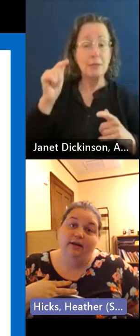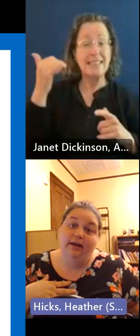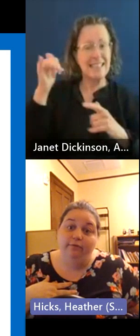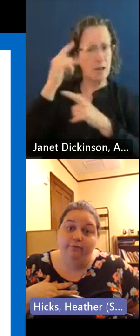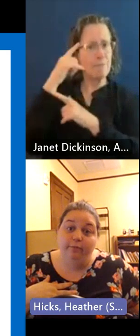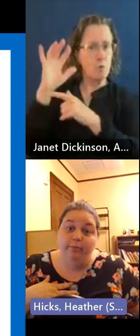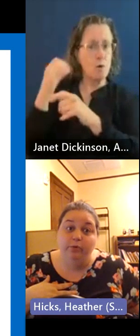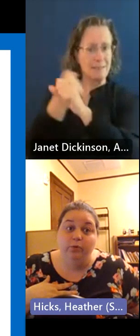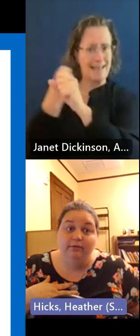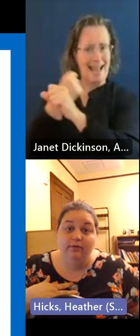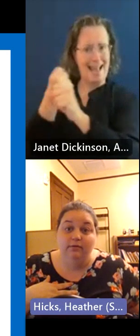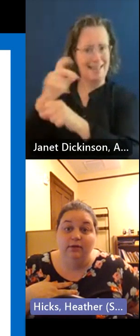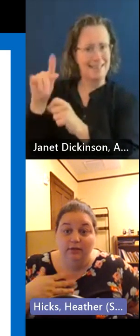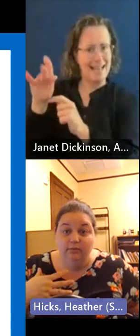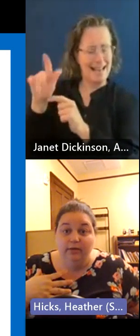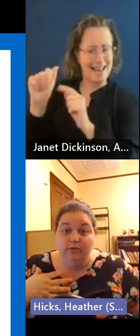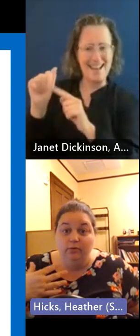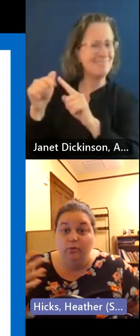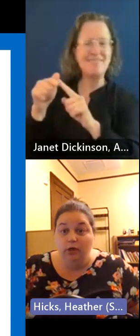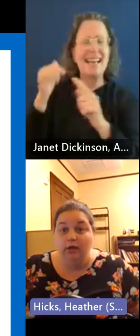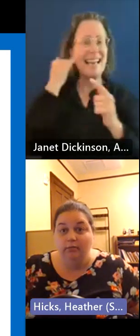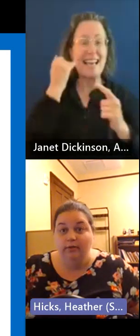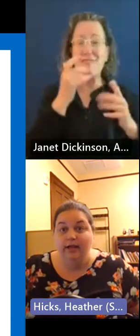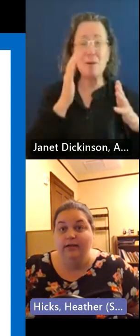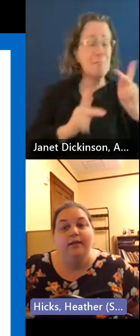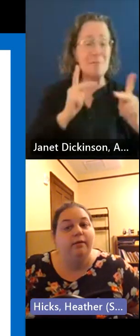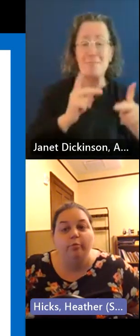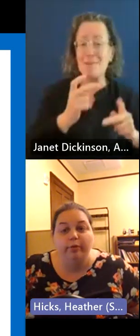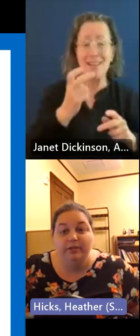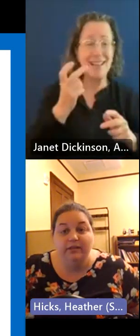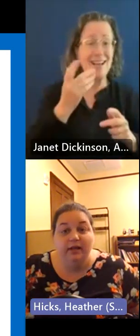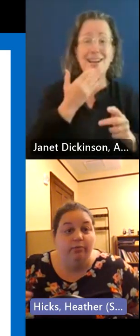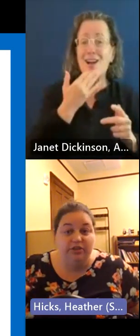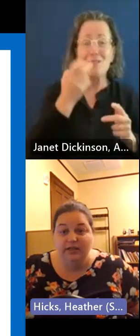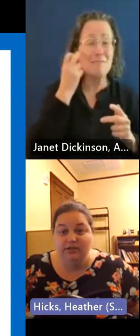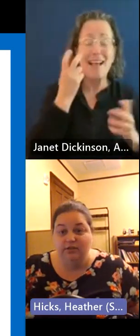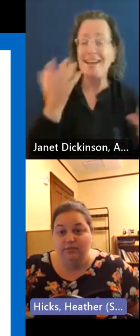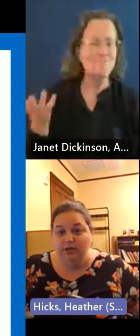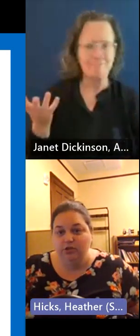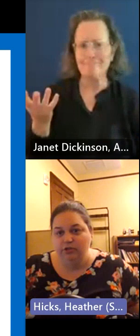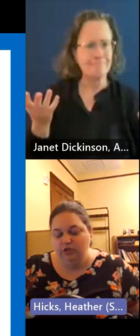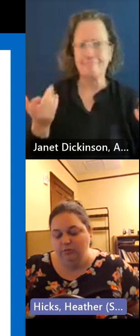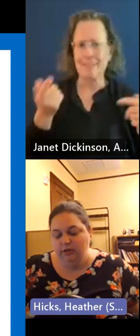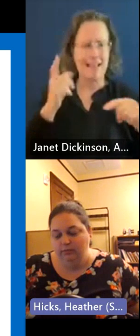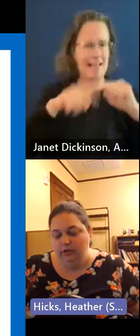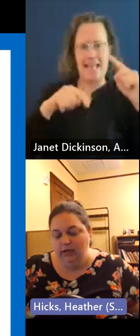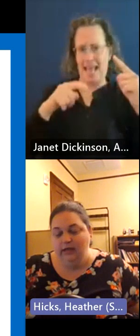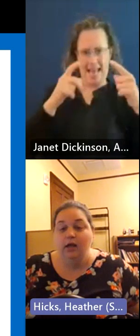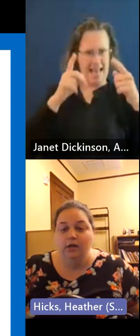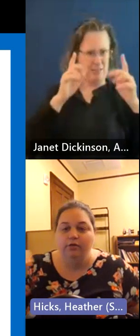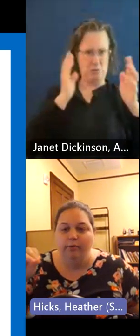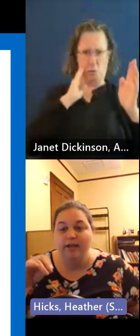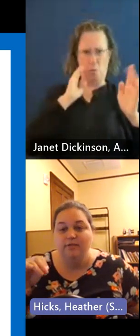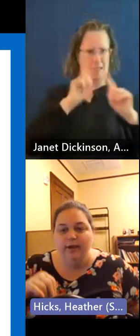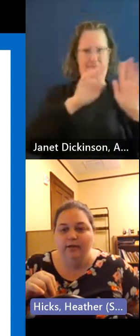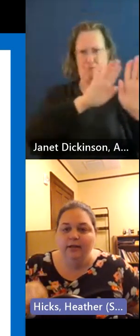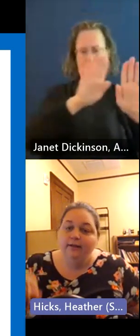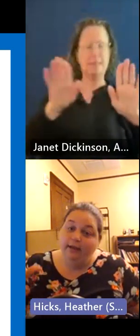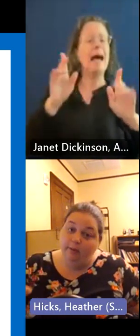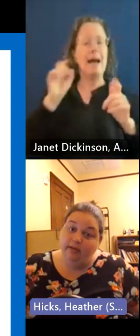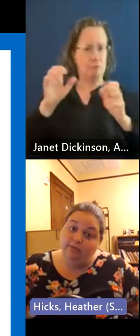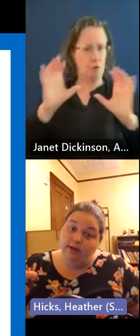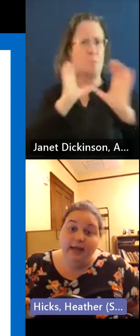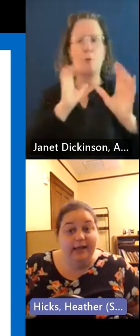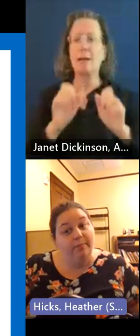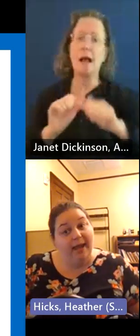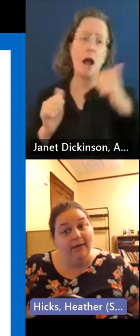data is not helpful for people who are colorblind. They won't be able to tell which section is which. So it should just be communicated another way as well.